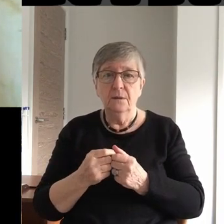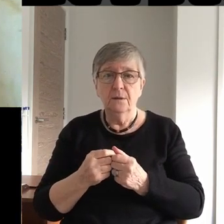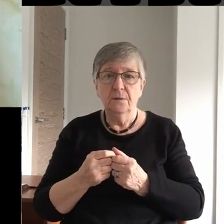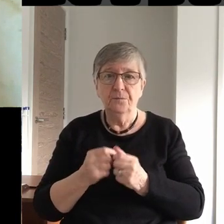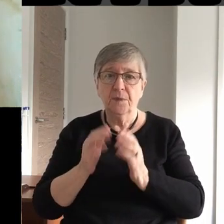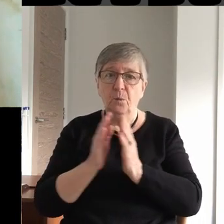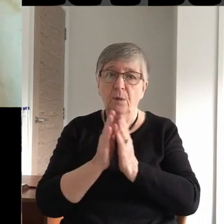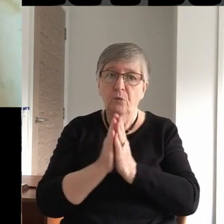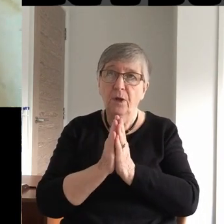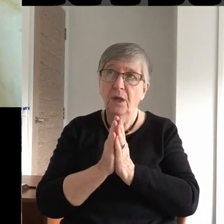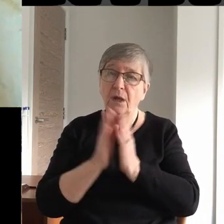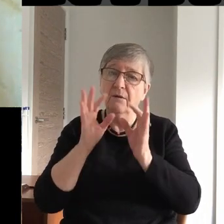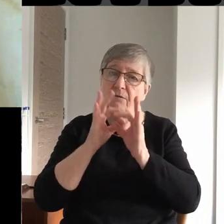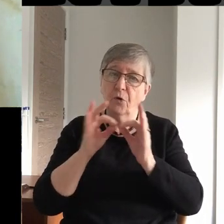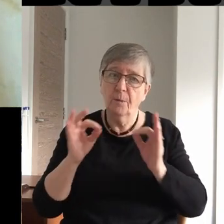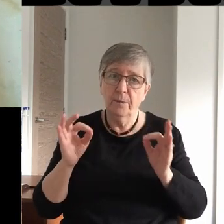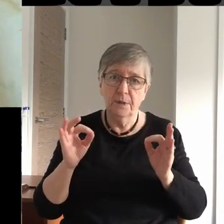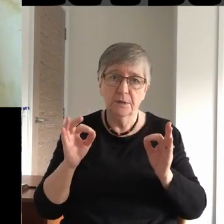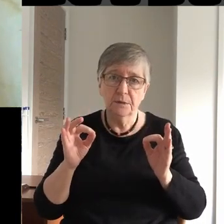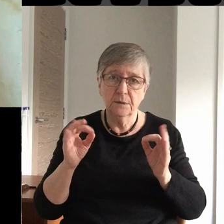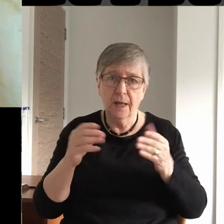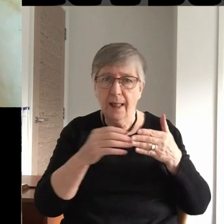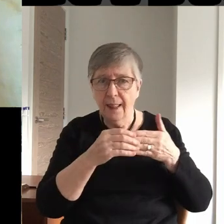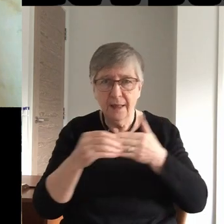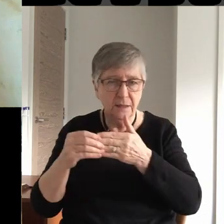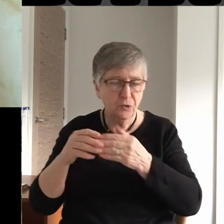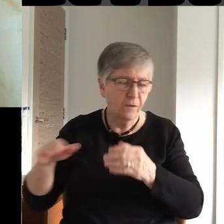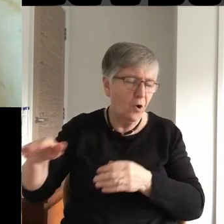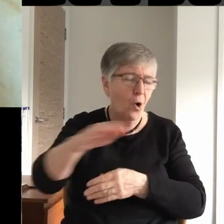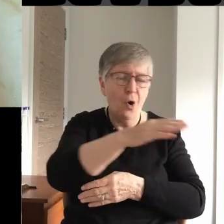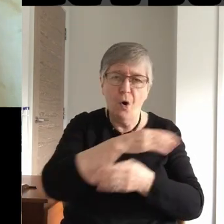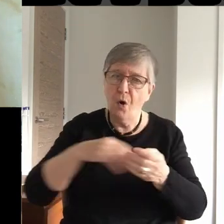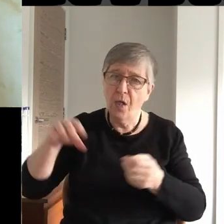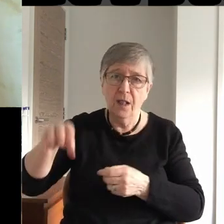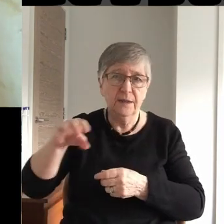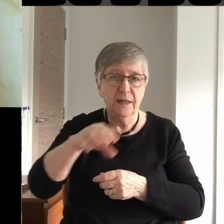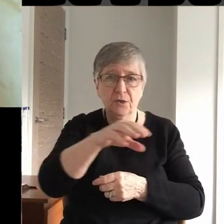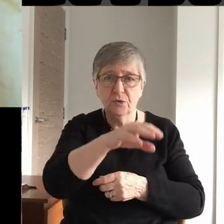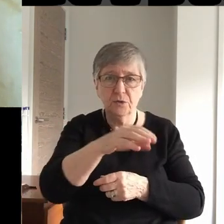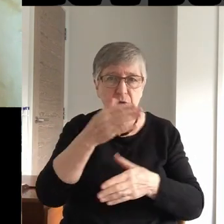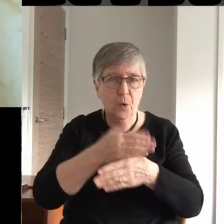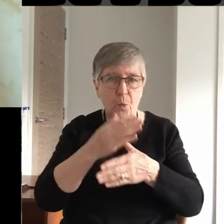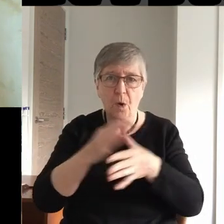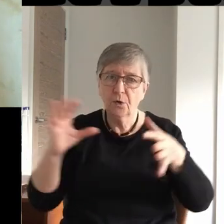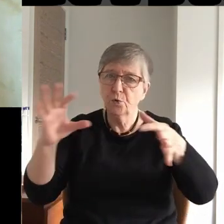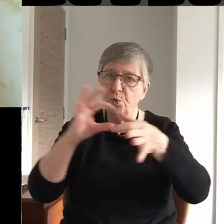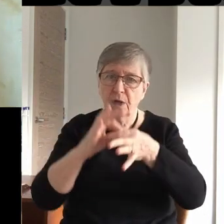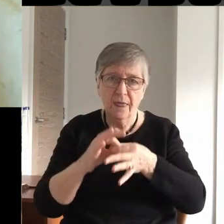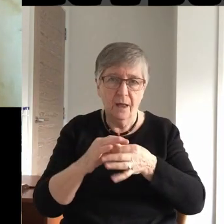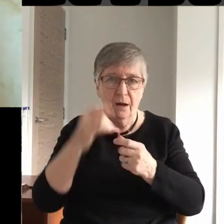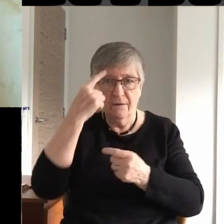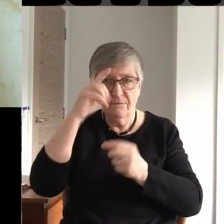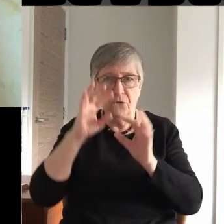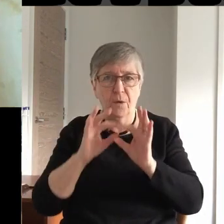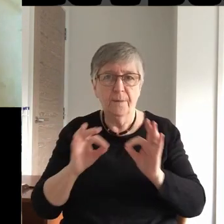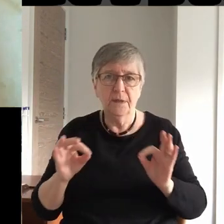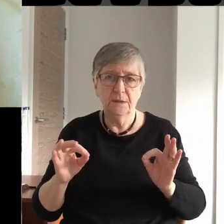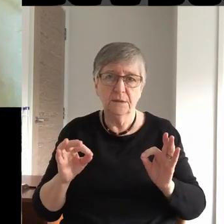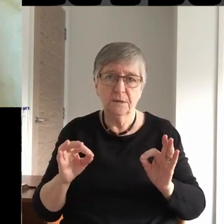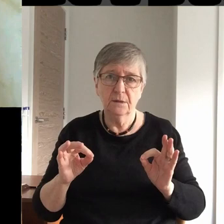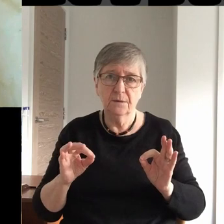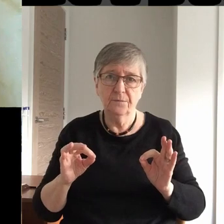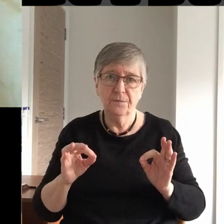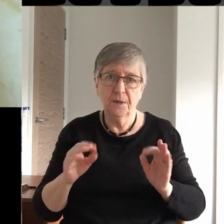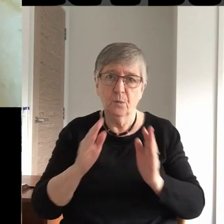We pray for peace, that leaders of all nations work together to this end. We pray